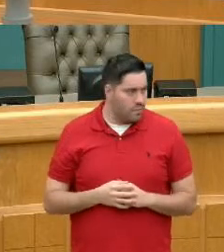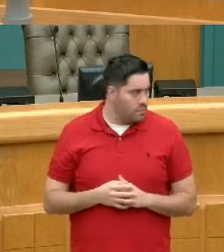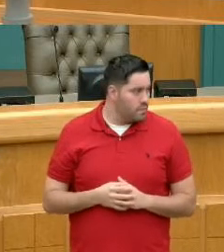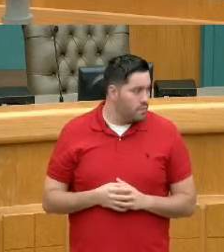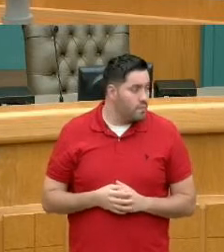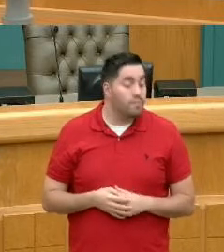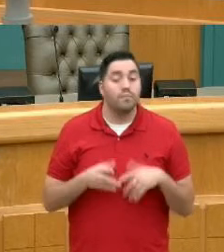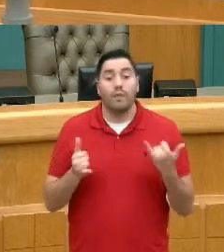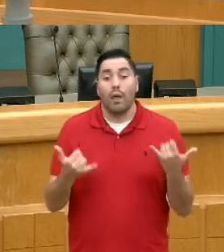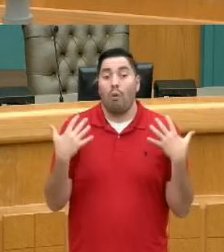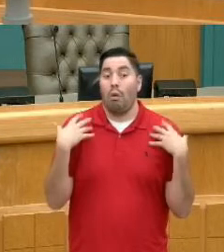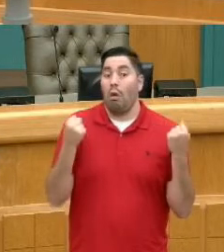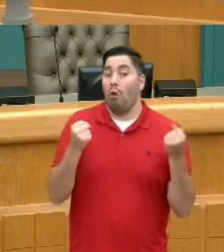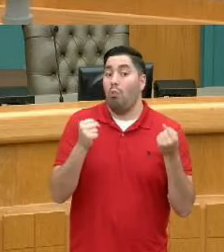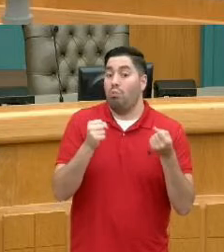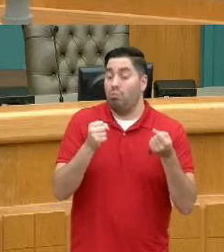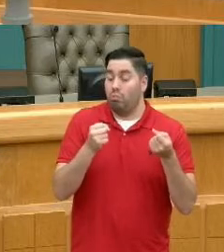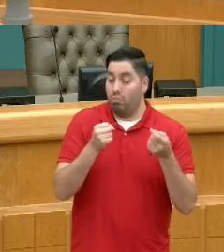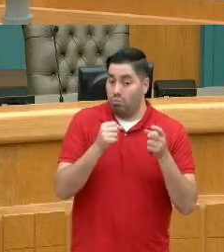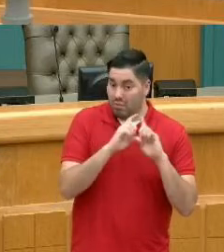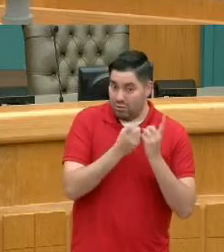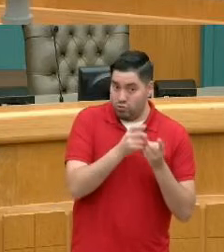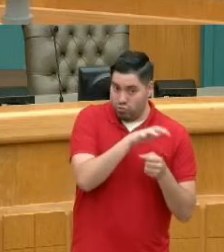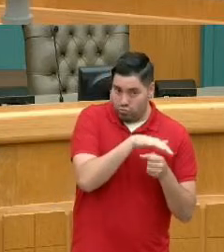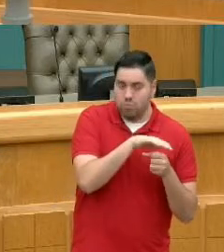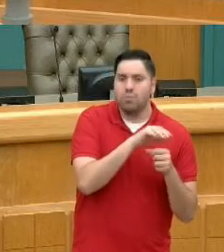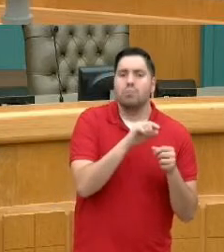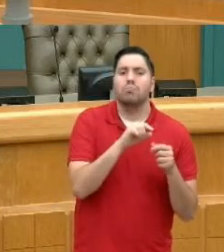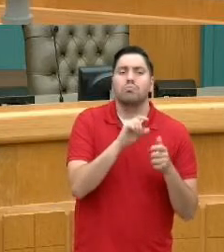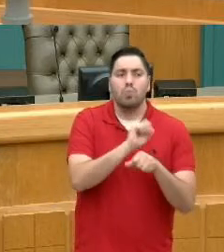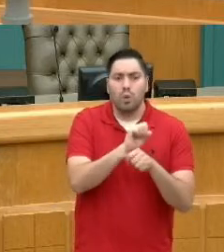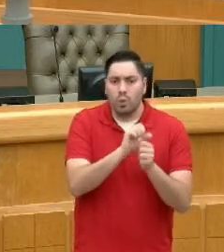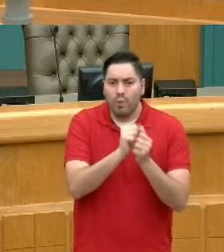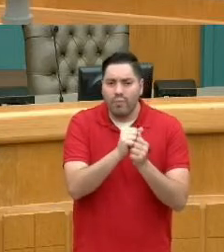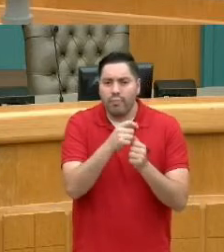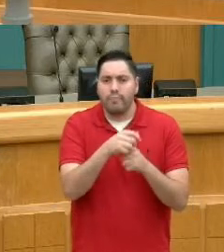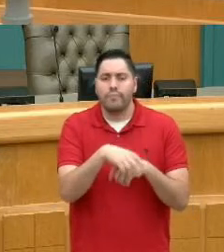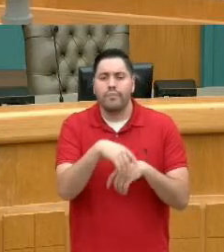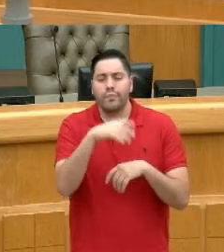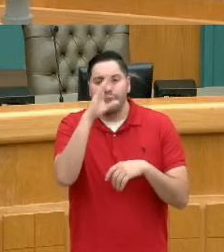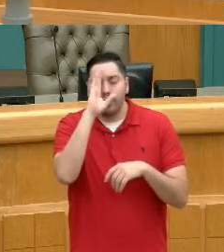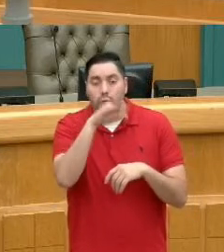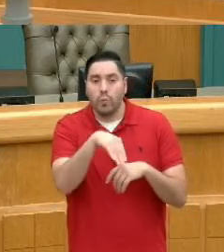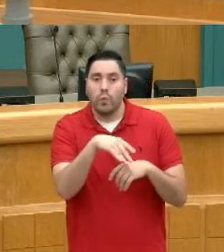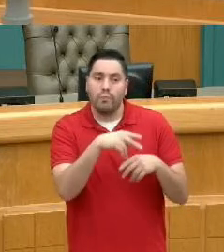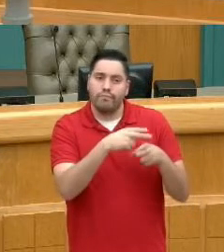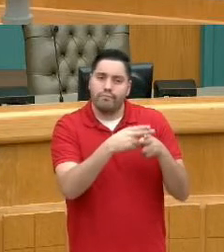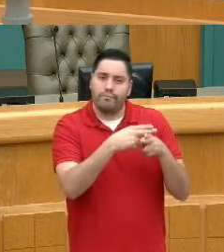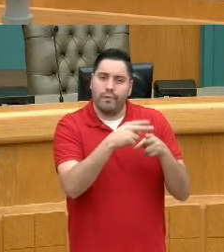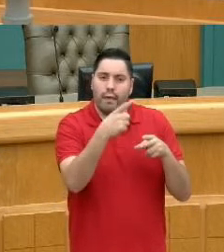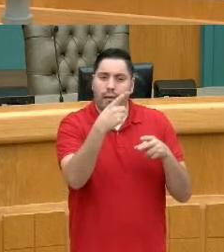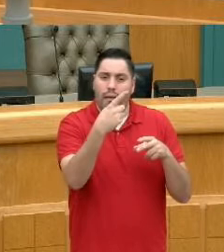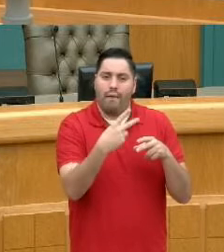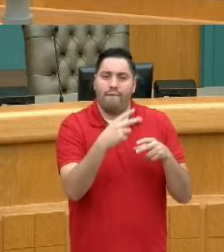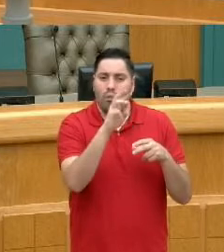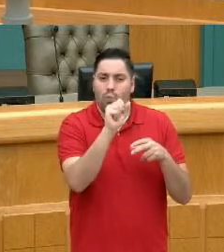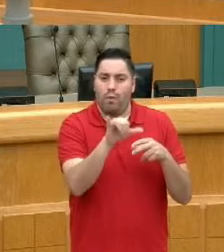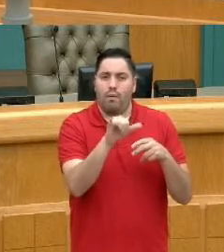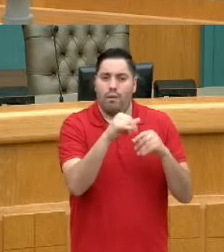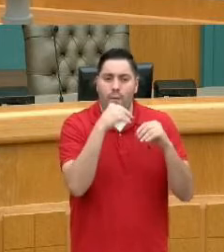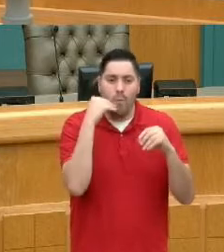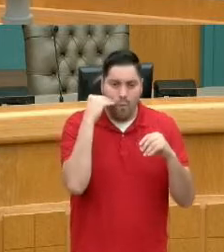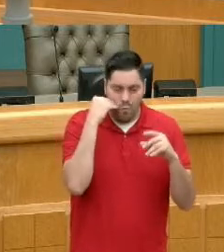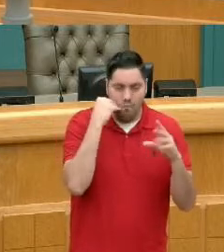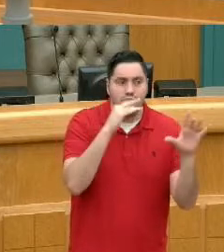The Health District also continues to work with our halfway homes to ensure that everyone is offered guidance as needed. As